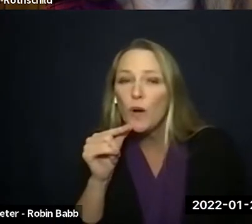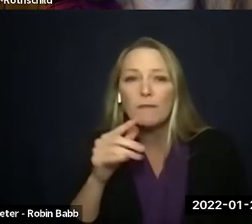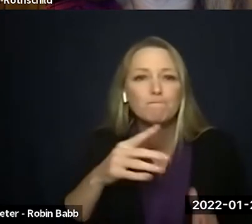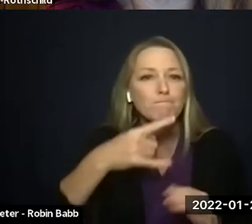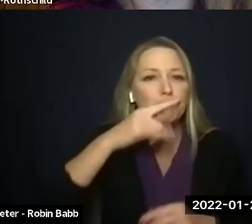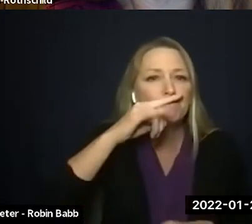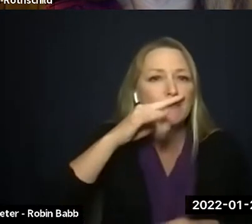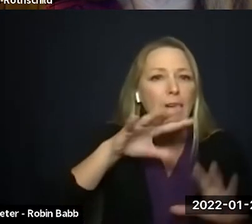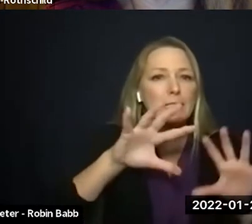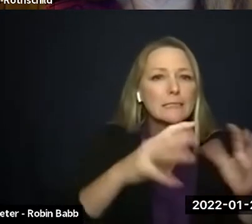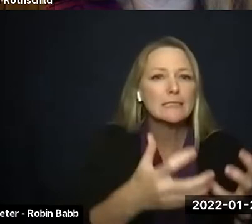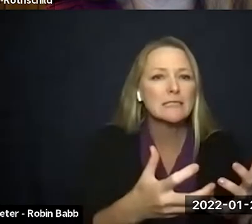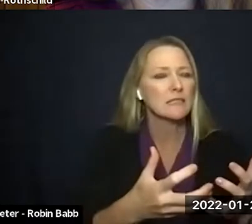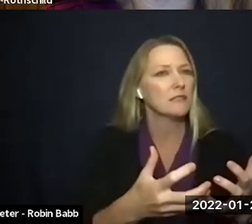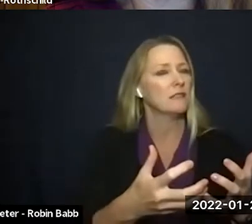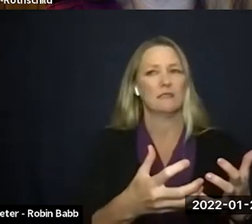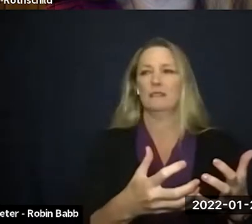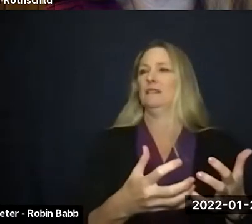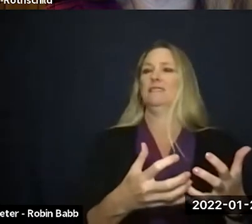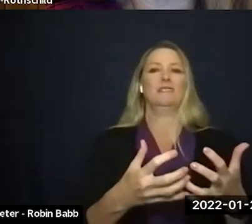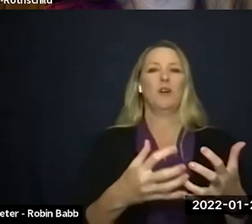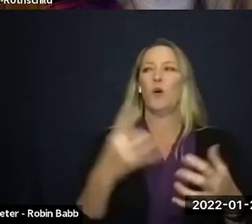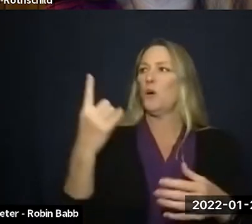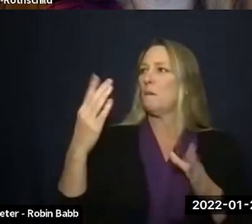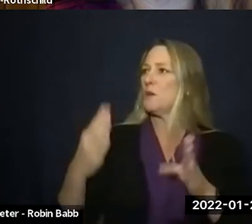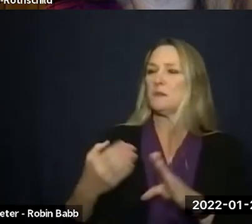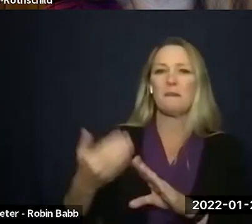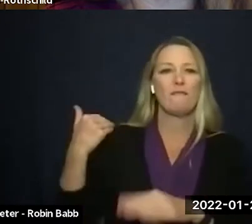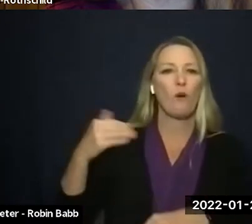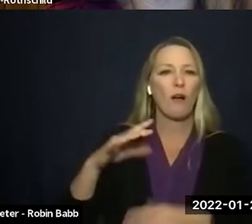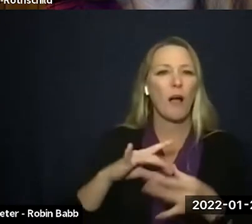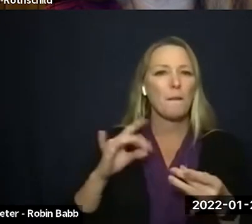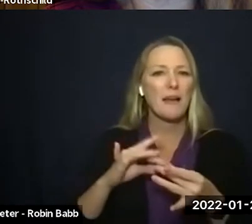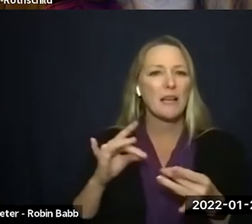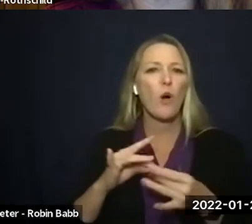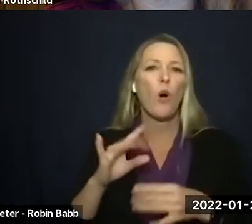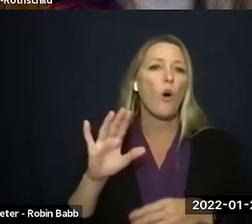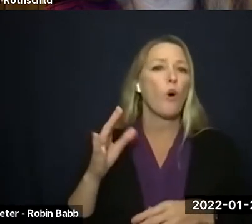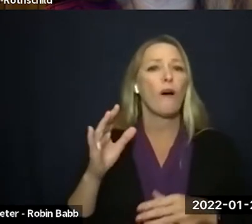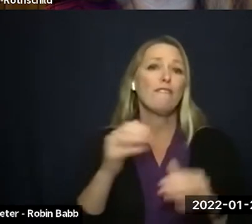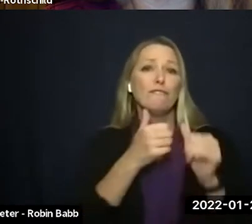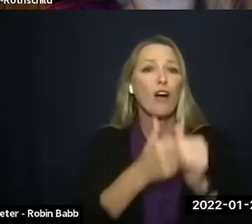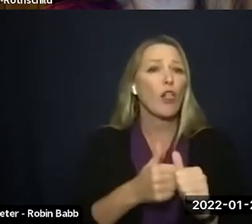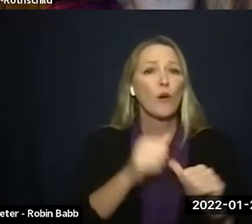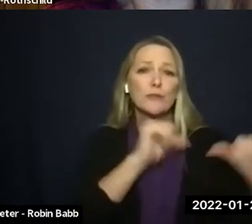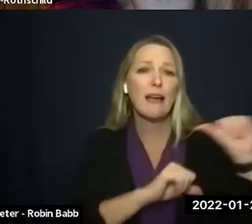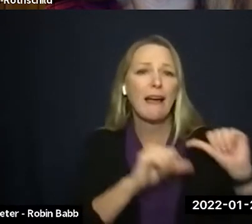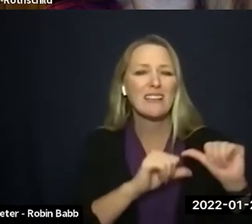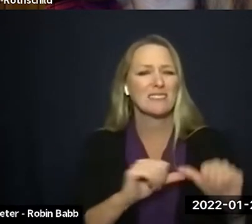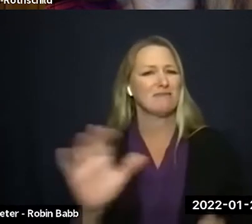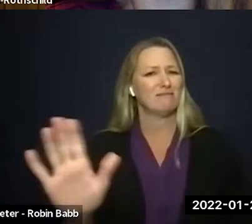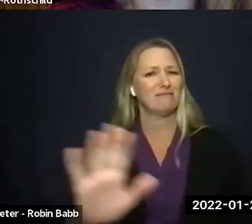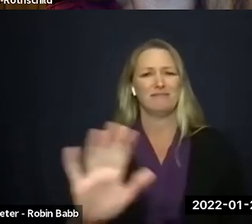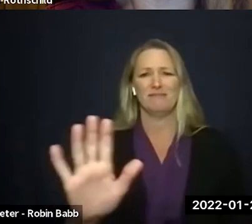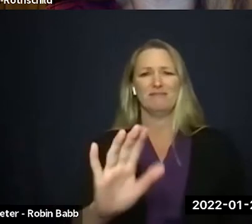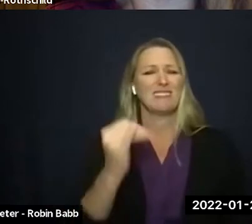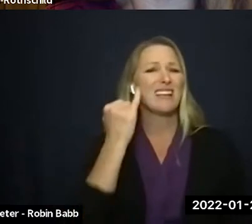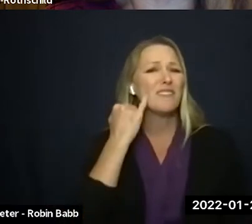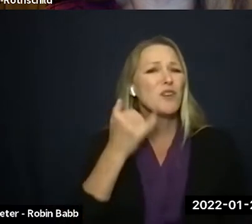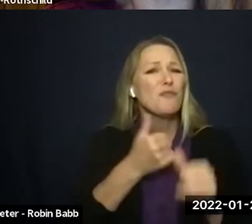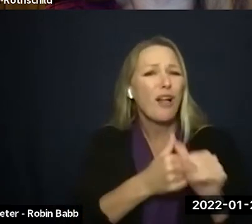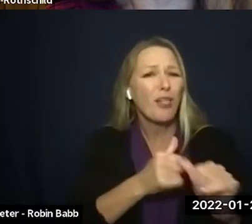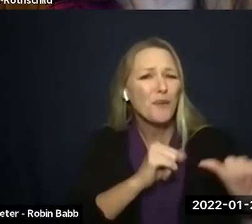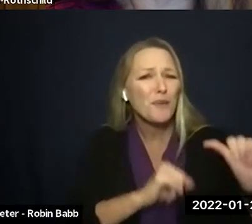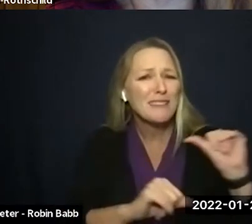it's unconscionable as the person said before let's follow the science if you're following the science as you